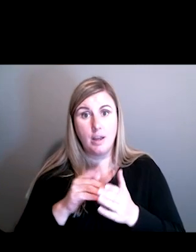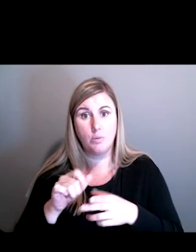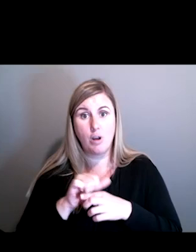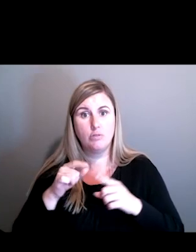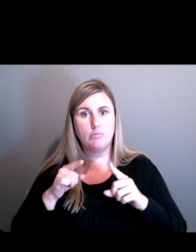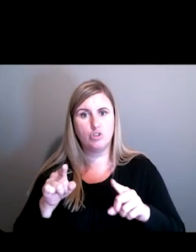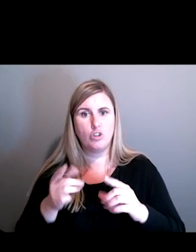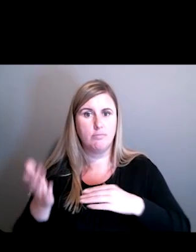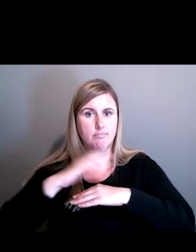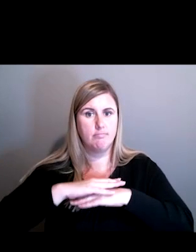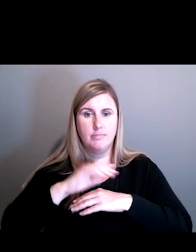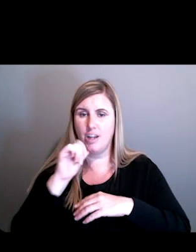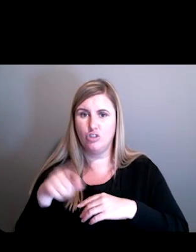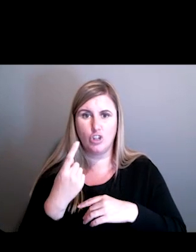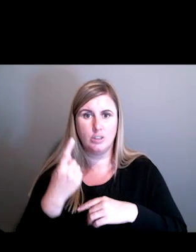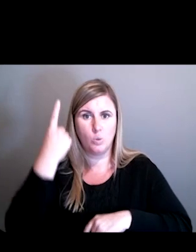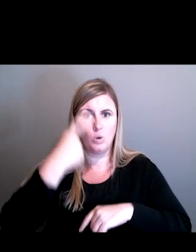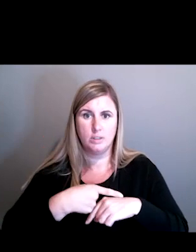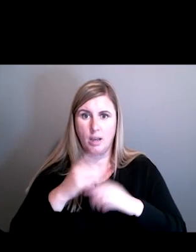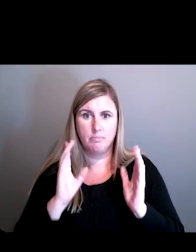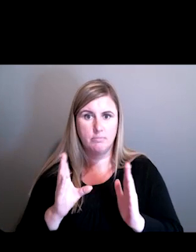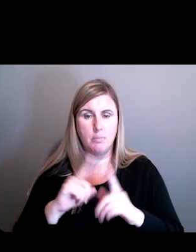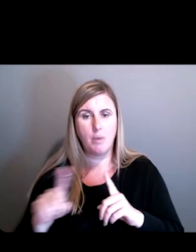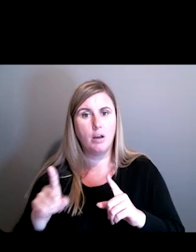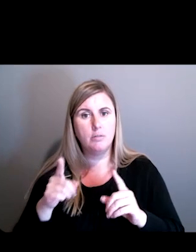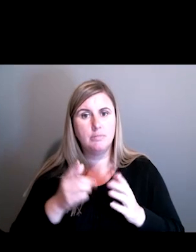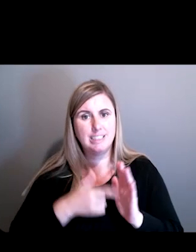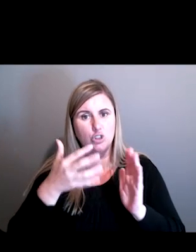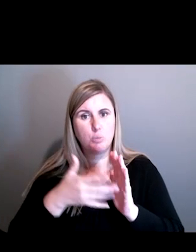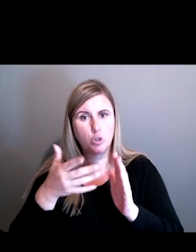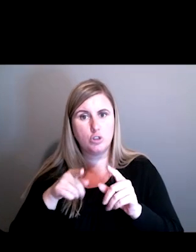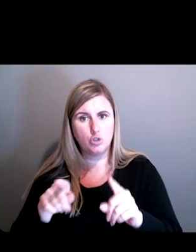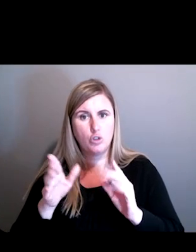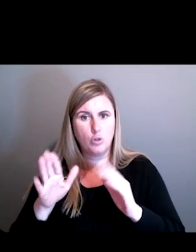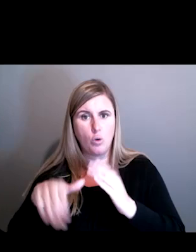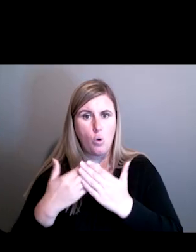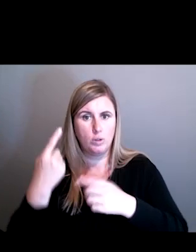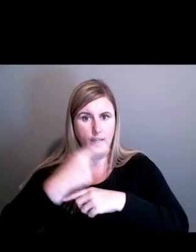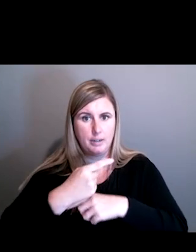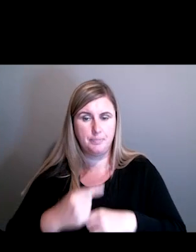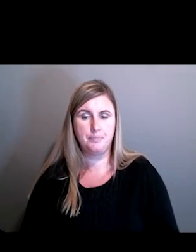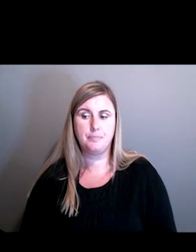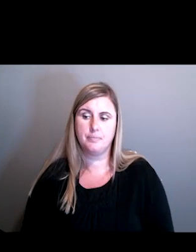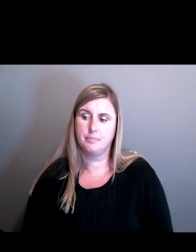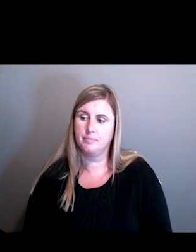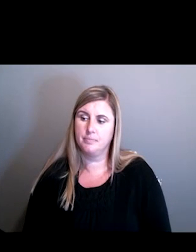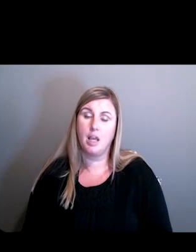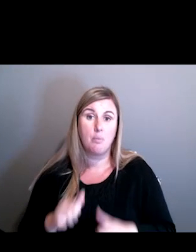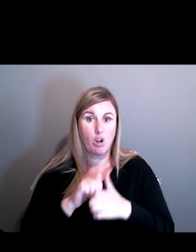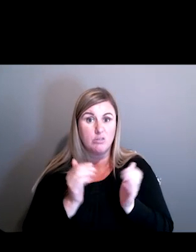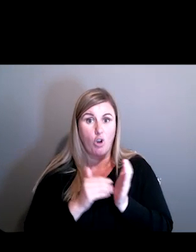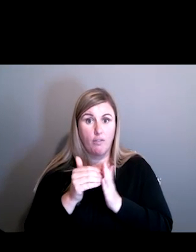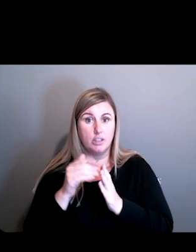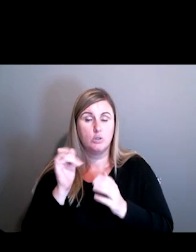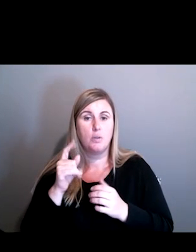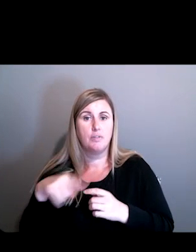throughout the day, not just all in one chunk of time, but interspersed throughout your day, and practice enough times so